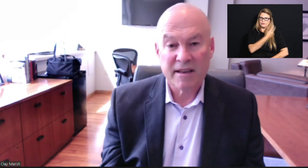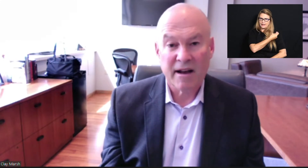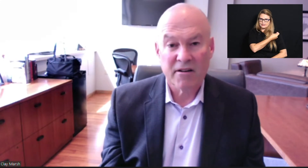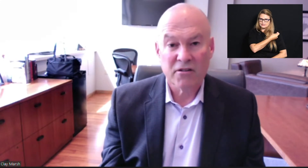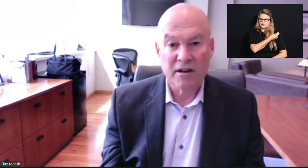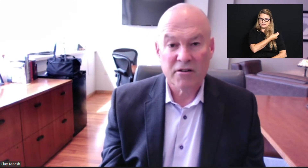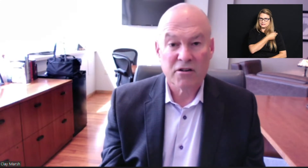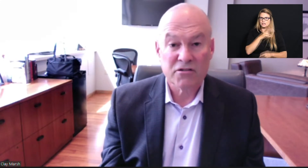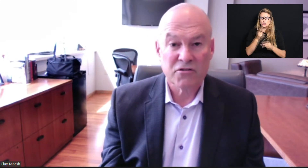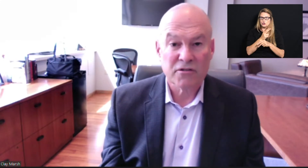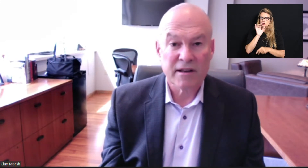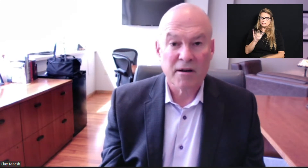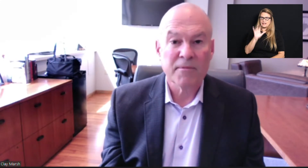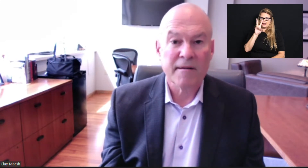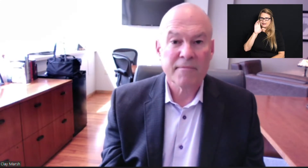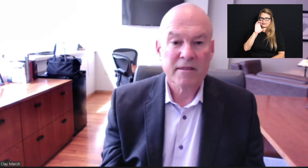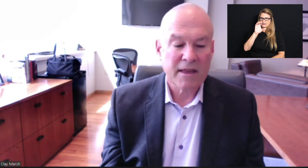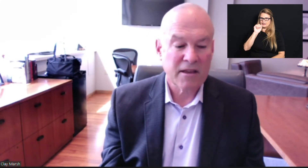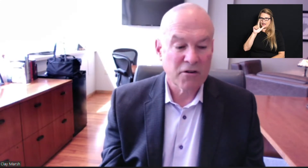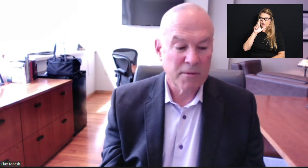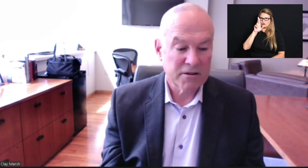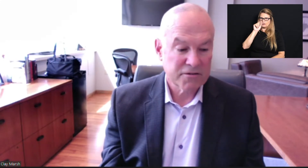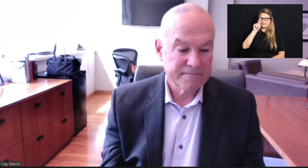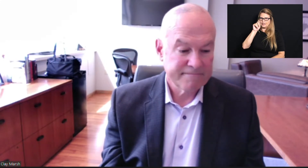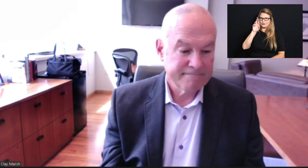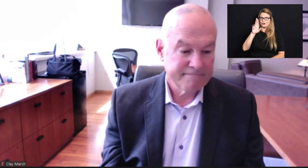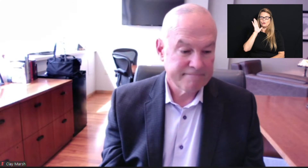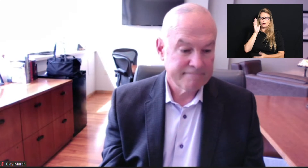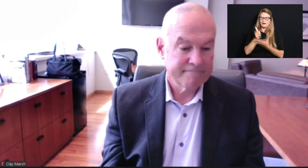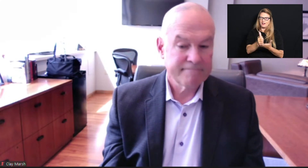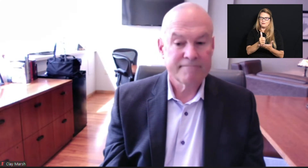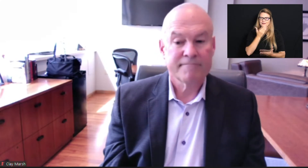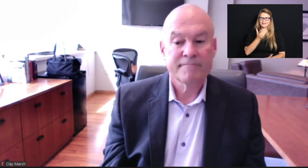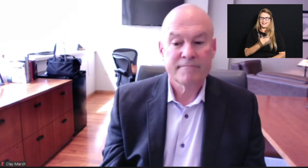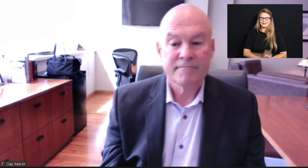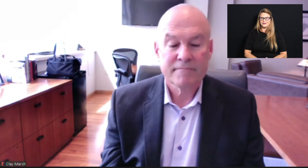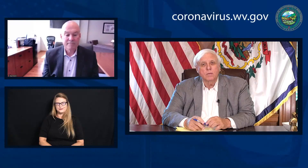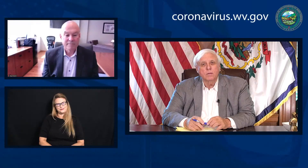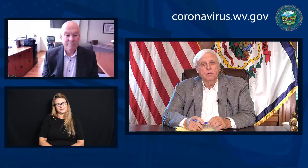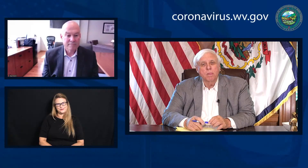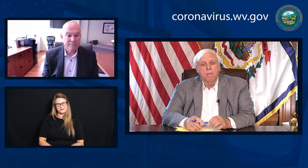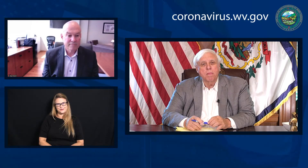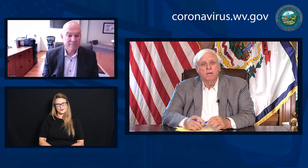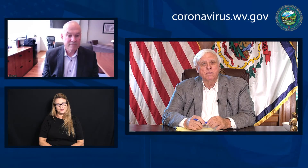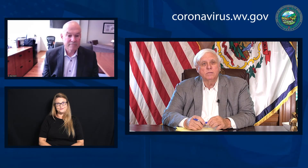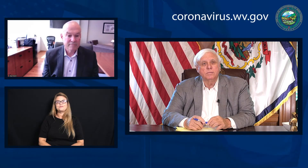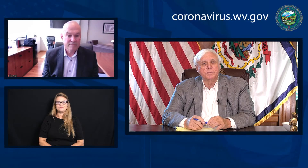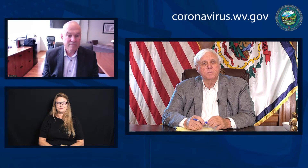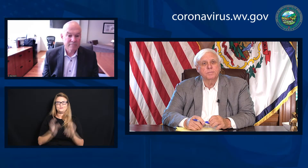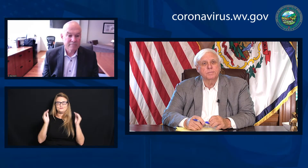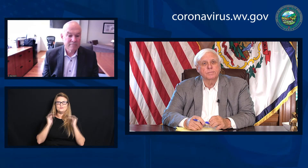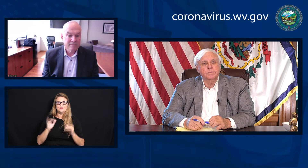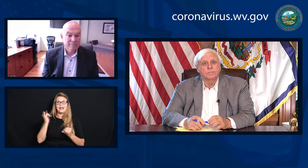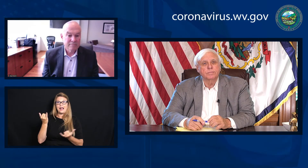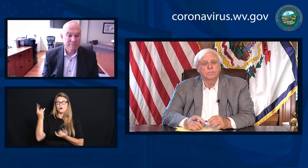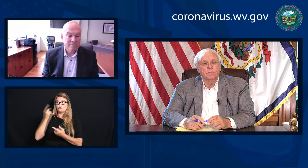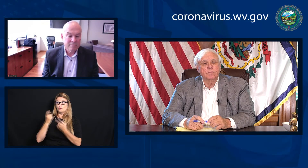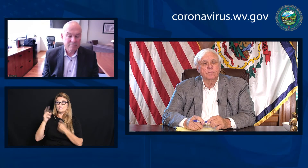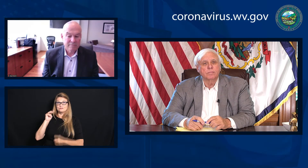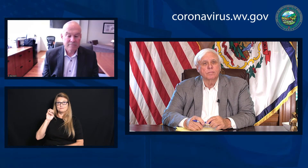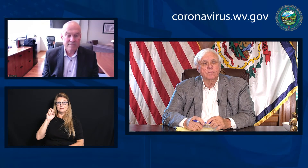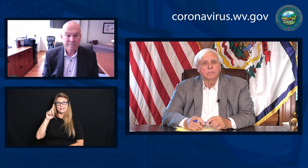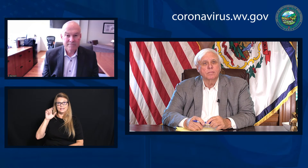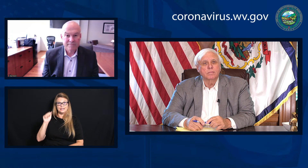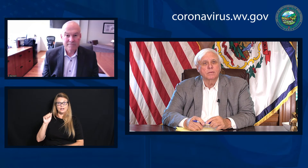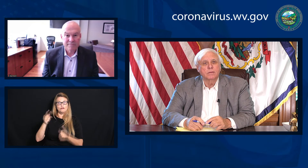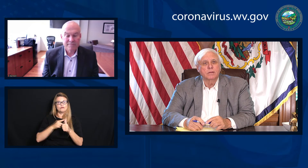vaccine calculator can certainly help that. Thank you very much. All right, thank you, Dr. Marsh. We'll now go to questions from members of the media.